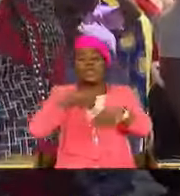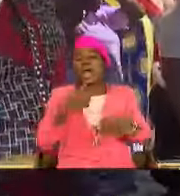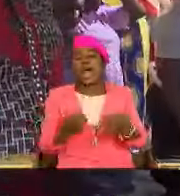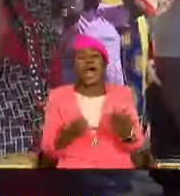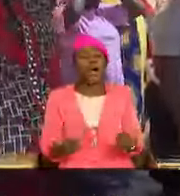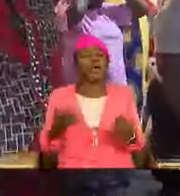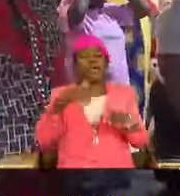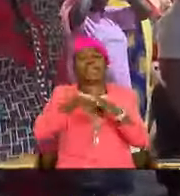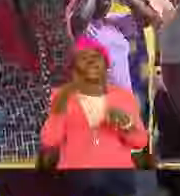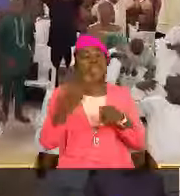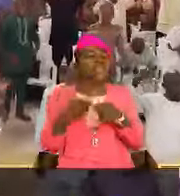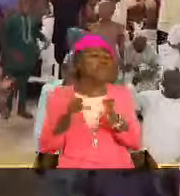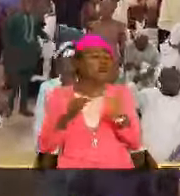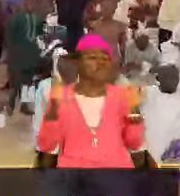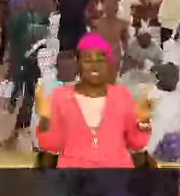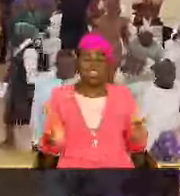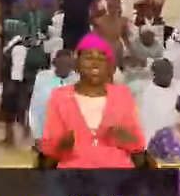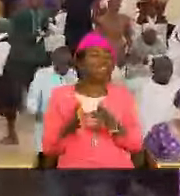of